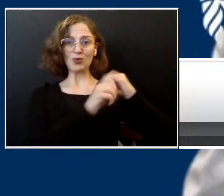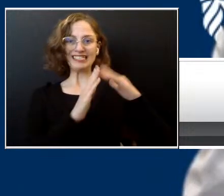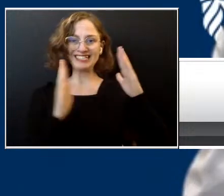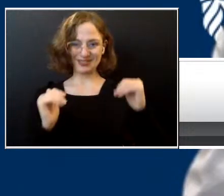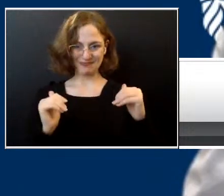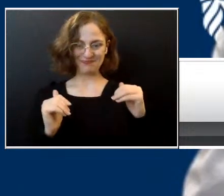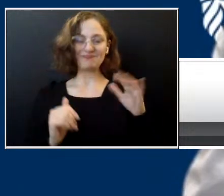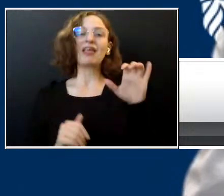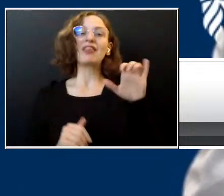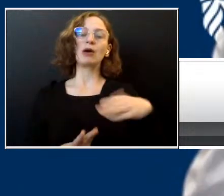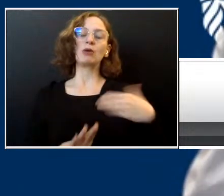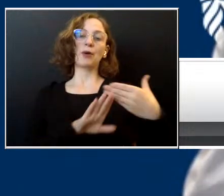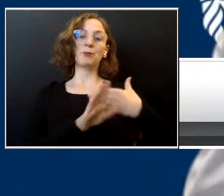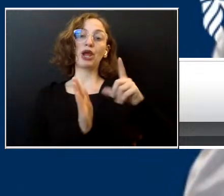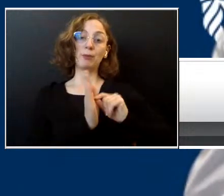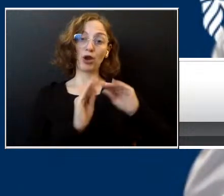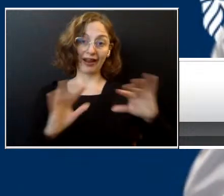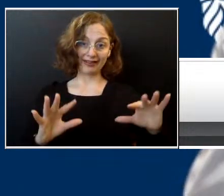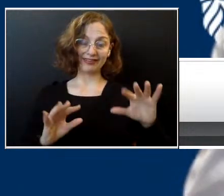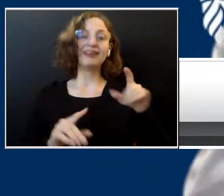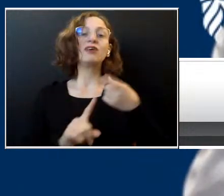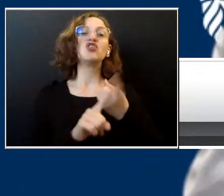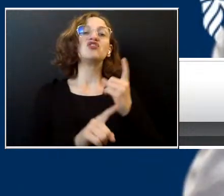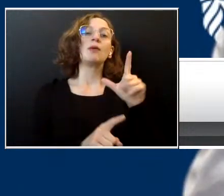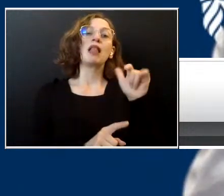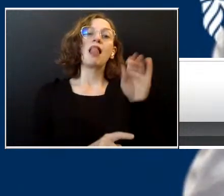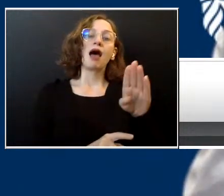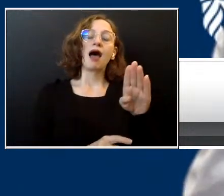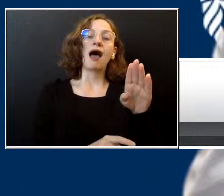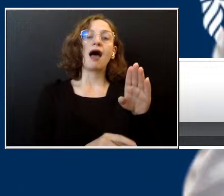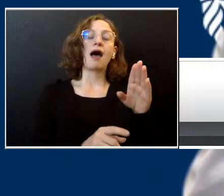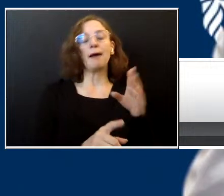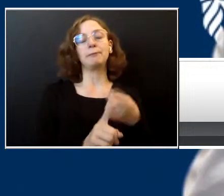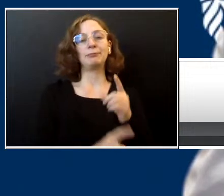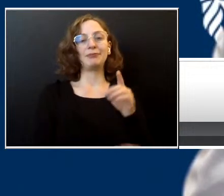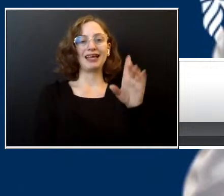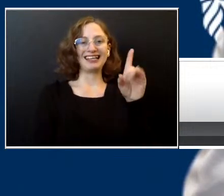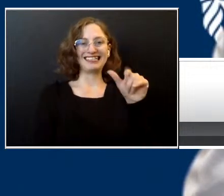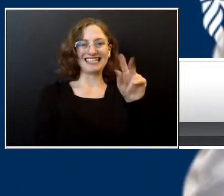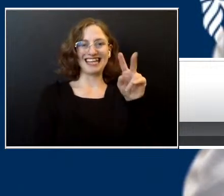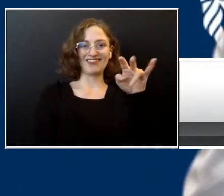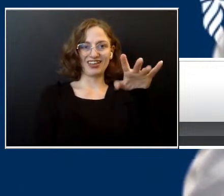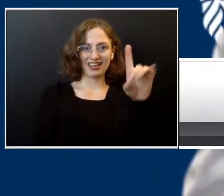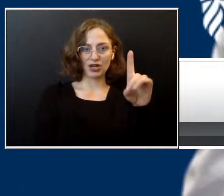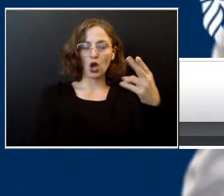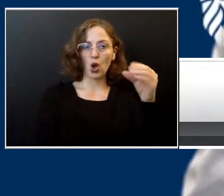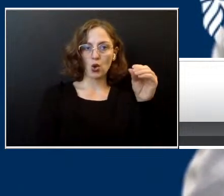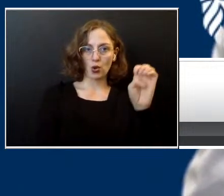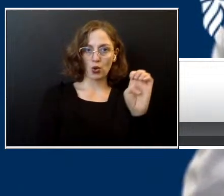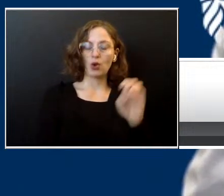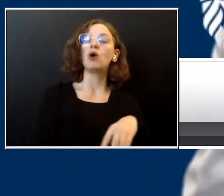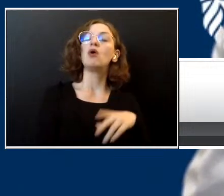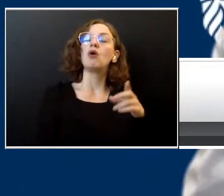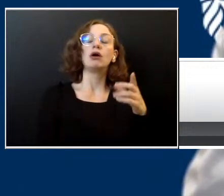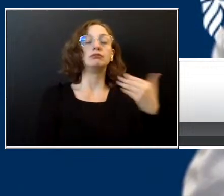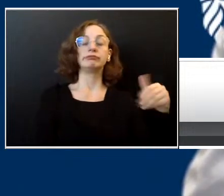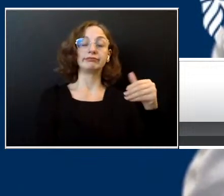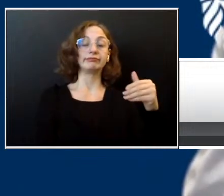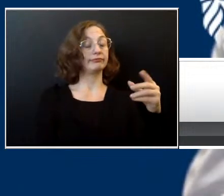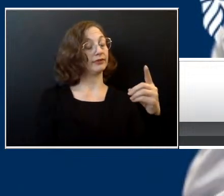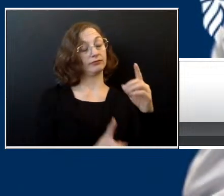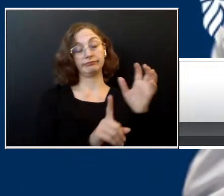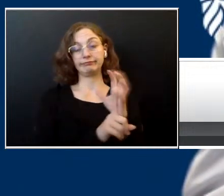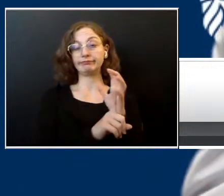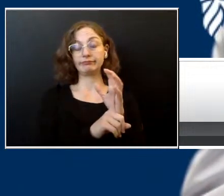of a lab by David Ho, who has done a lot. He is a world-renowned researcher, but it was a very good lab.